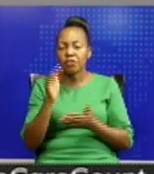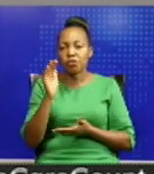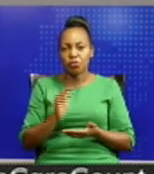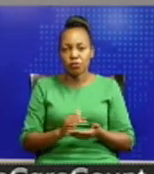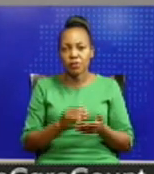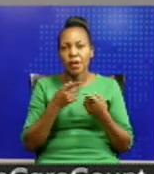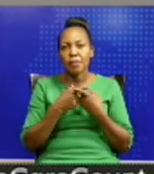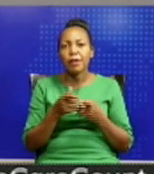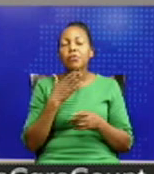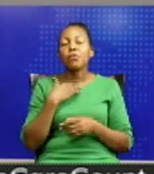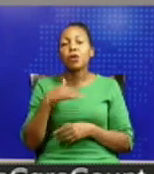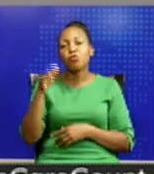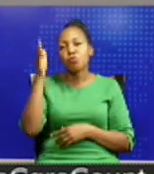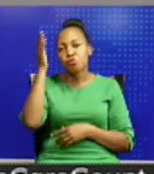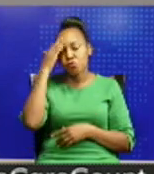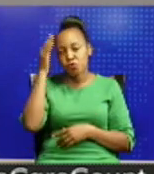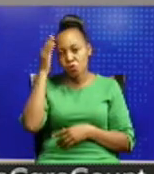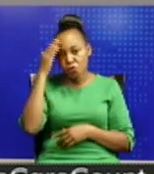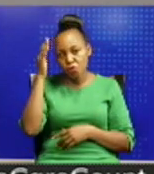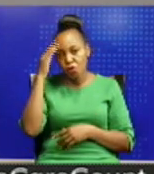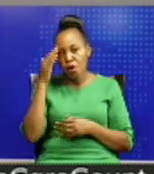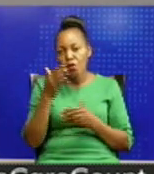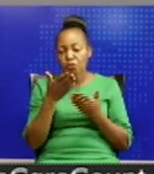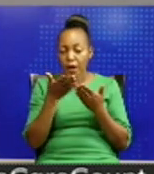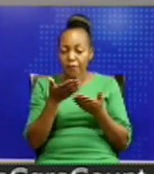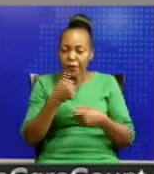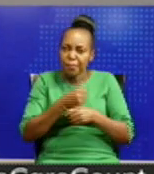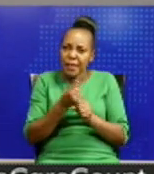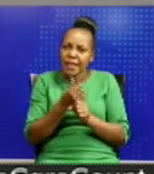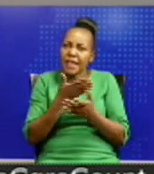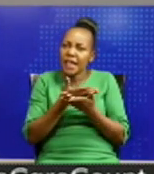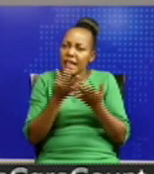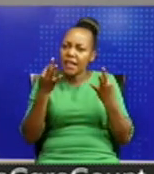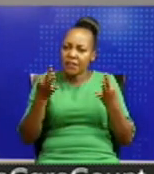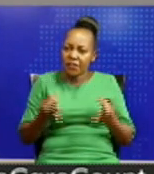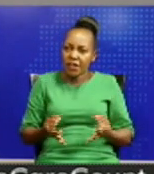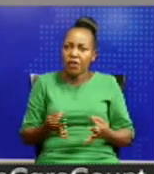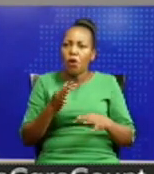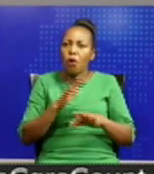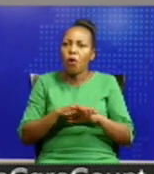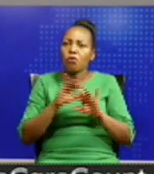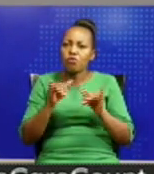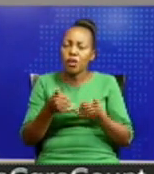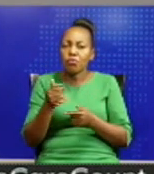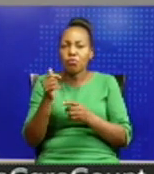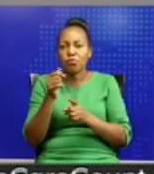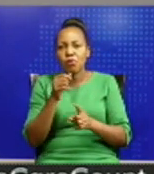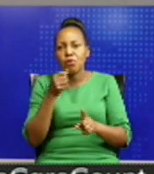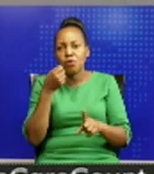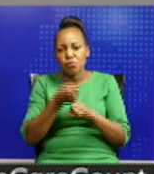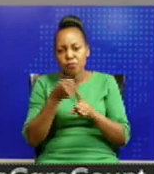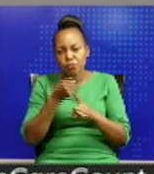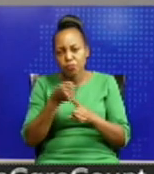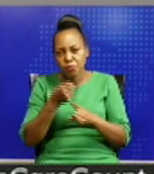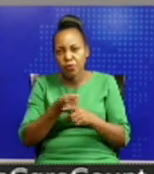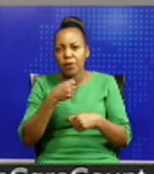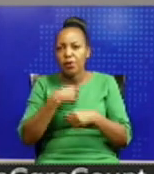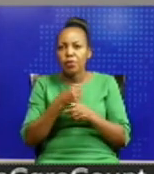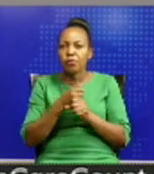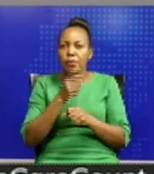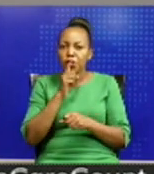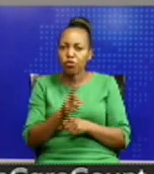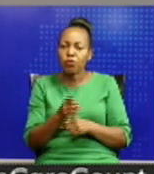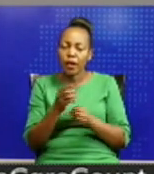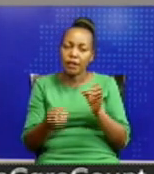But would like to know, have we made any progress on actually convincing these individuals to